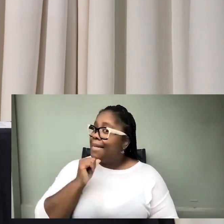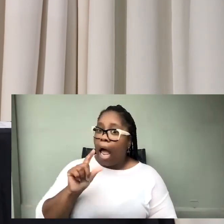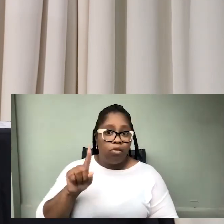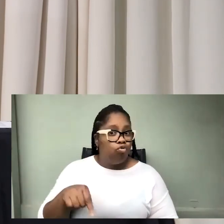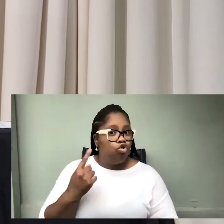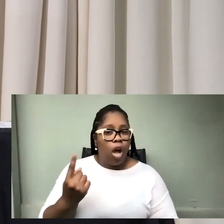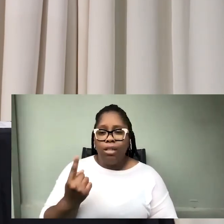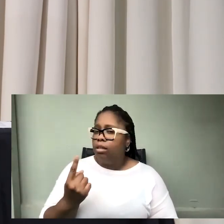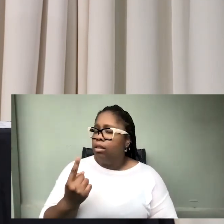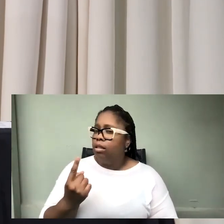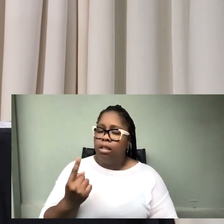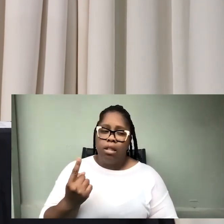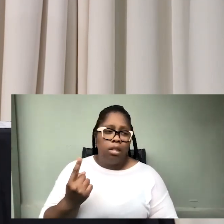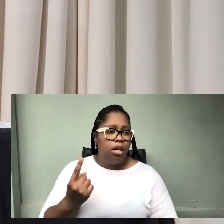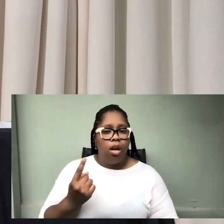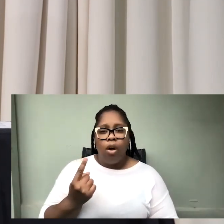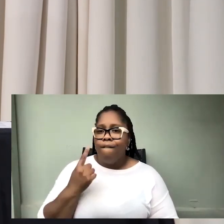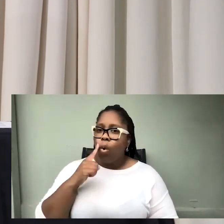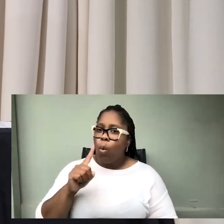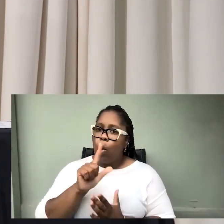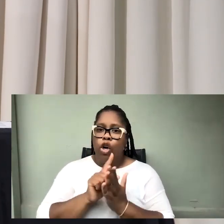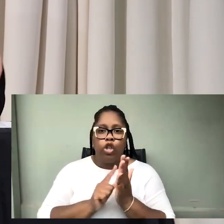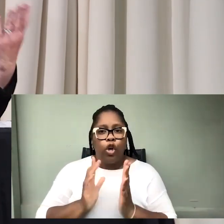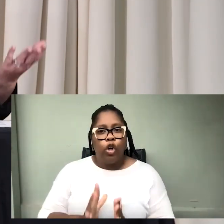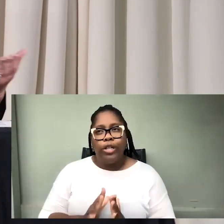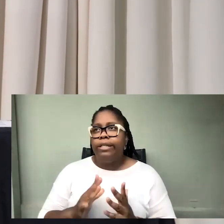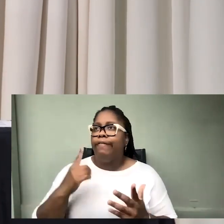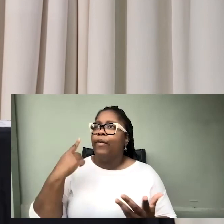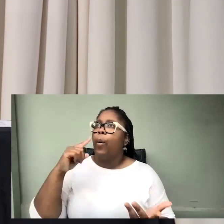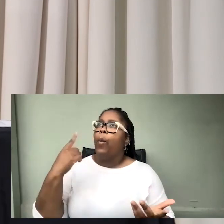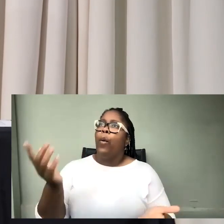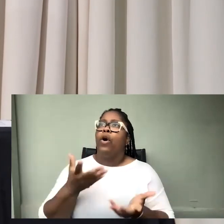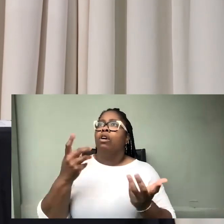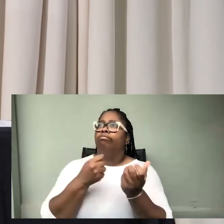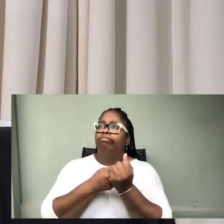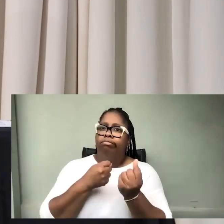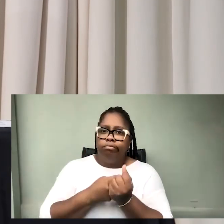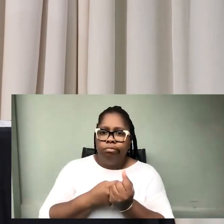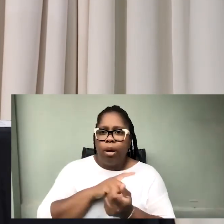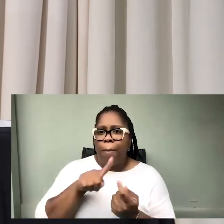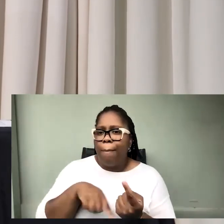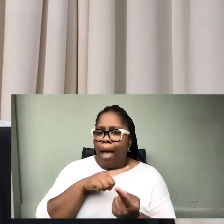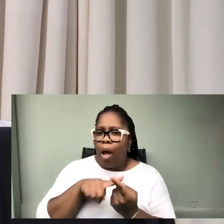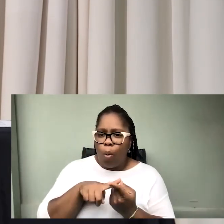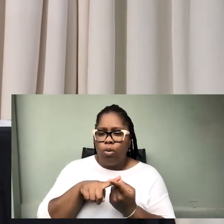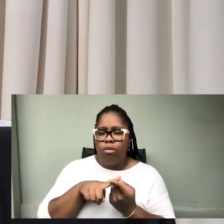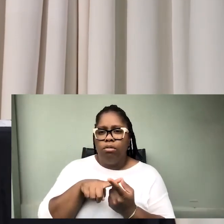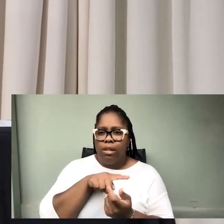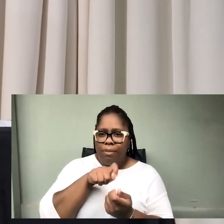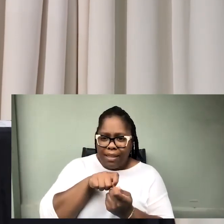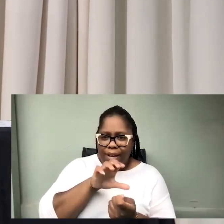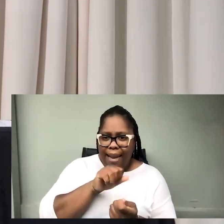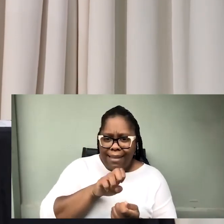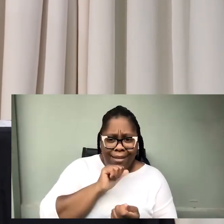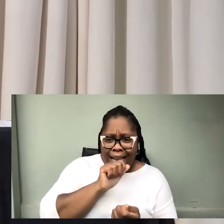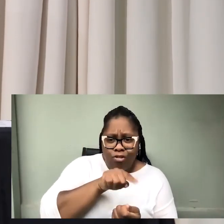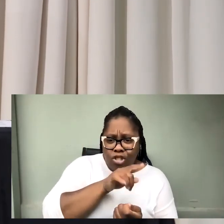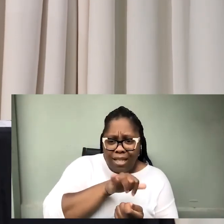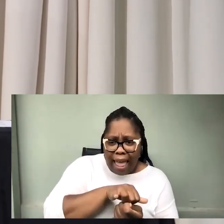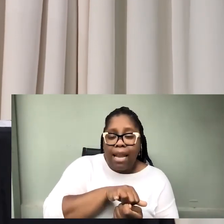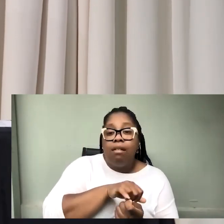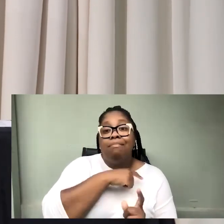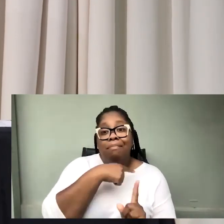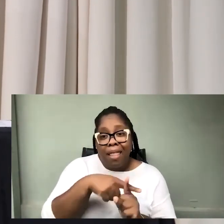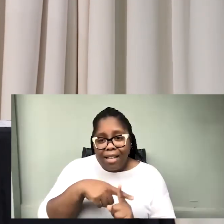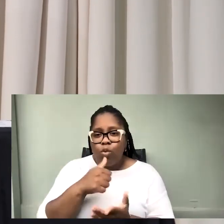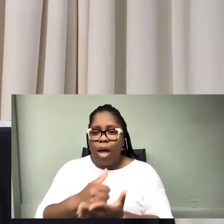when they need an attorney to come in and advocate on a particular case, but also to help them